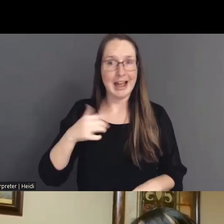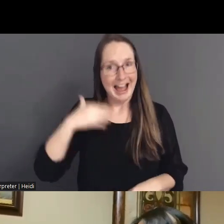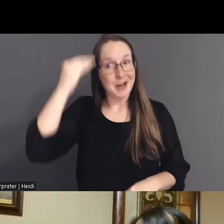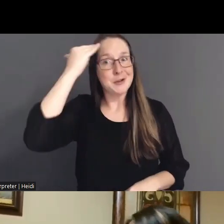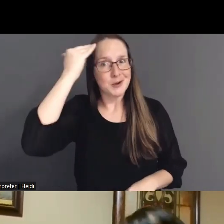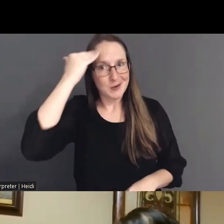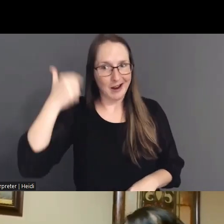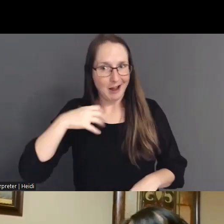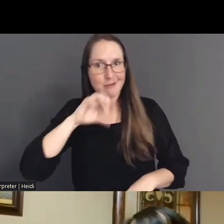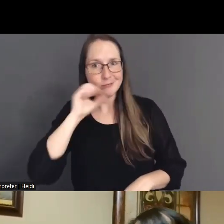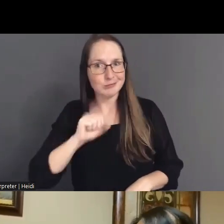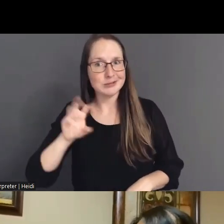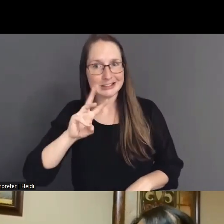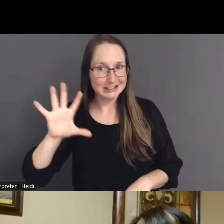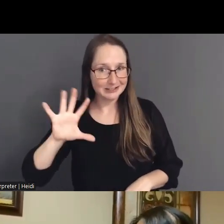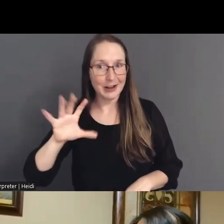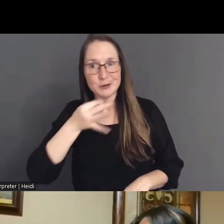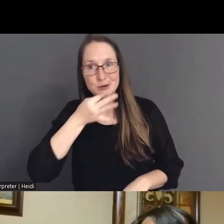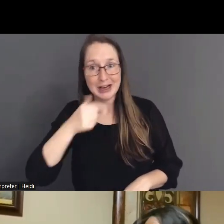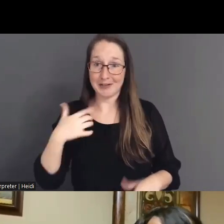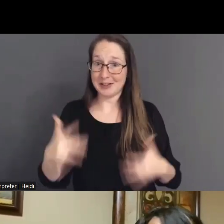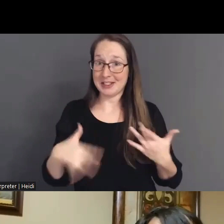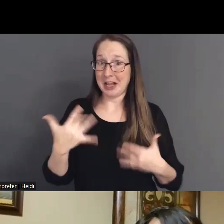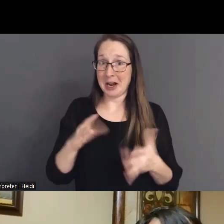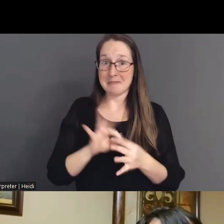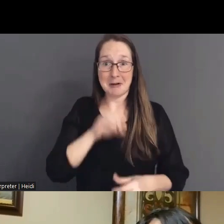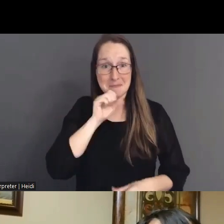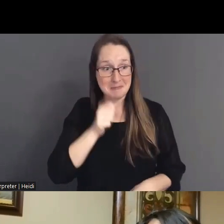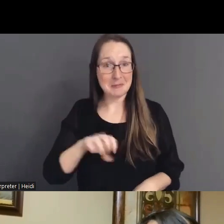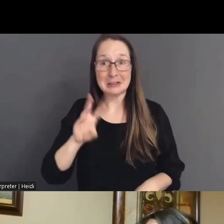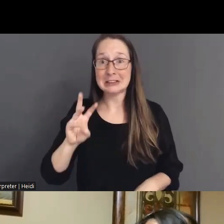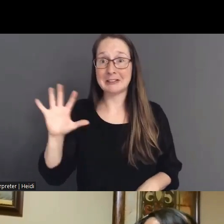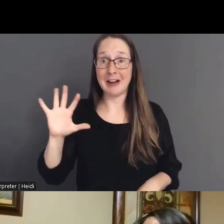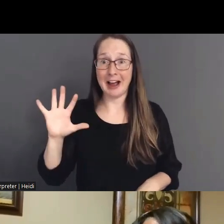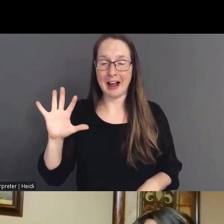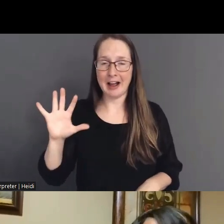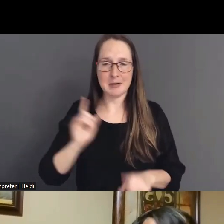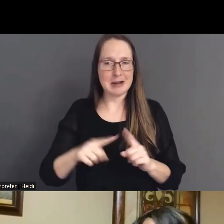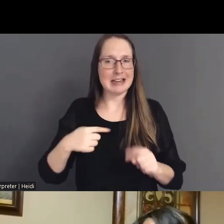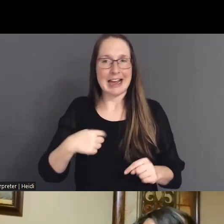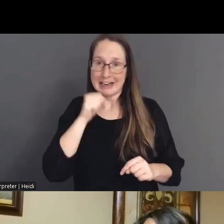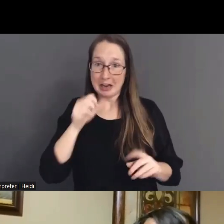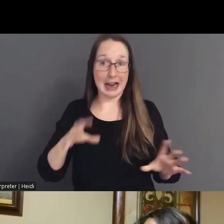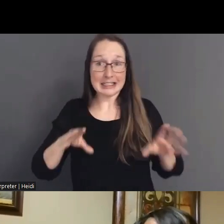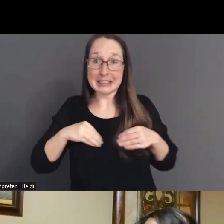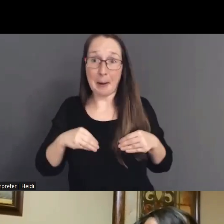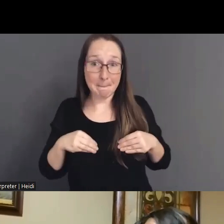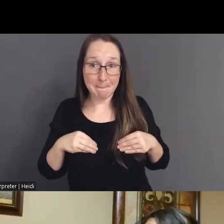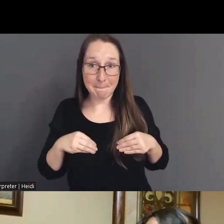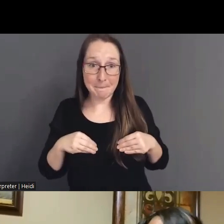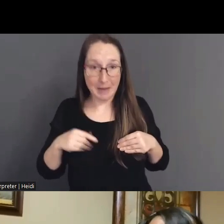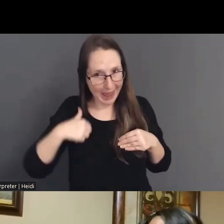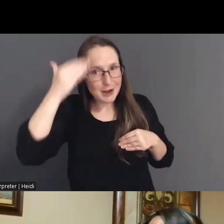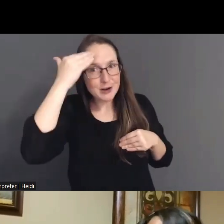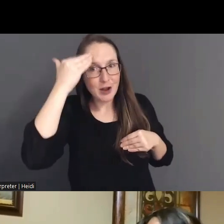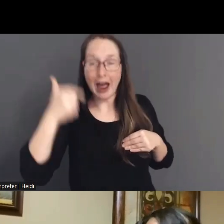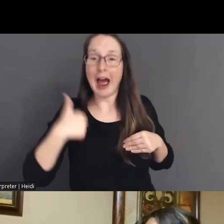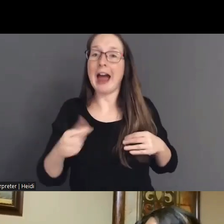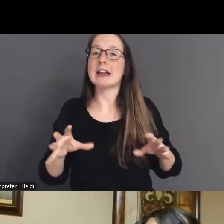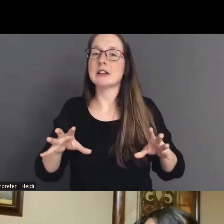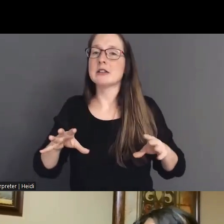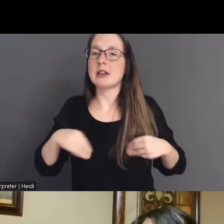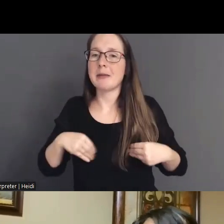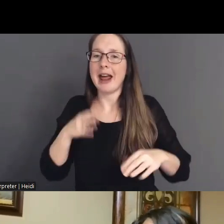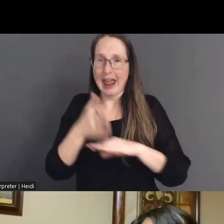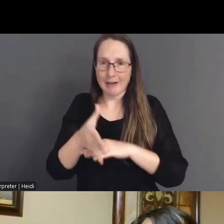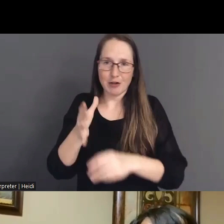turning 65, excited about turning 65, but I did not accept it until I started